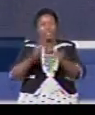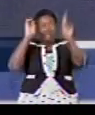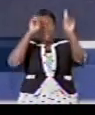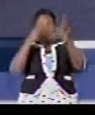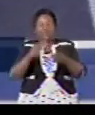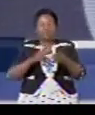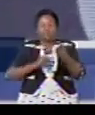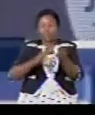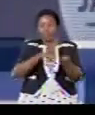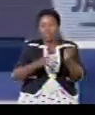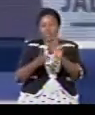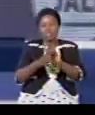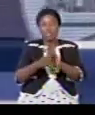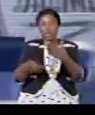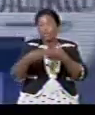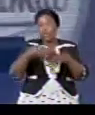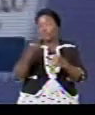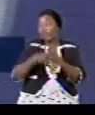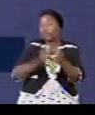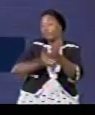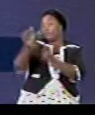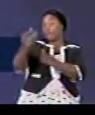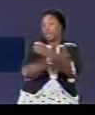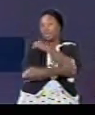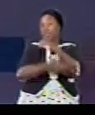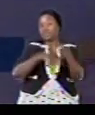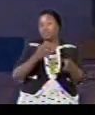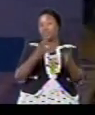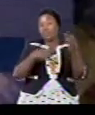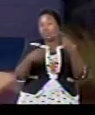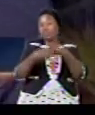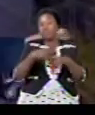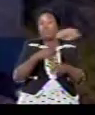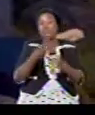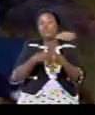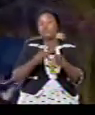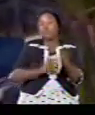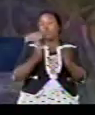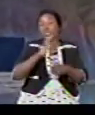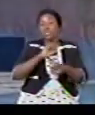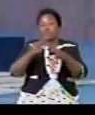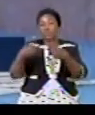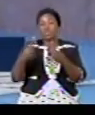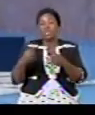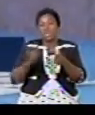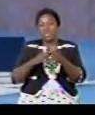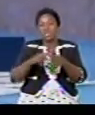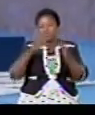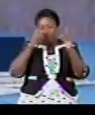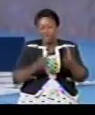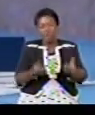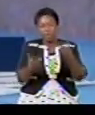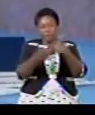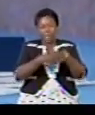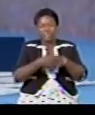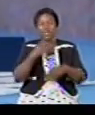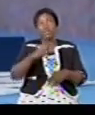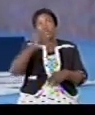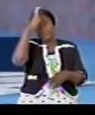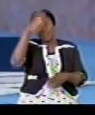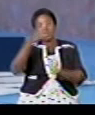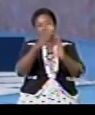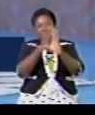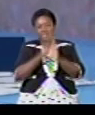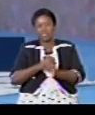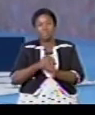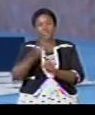country. It was returning from where he had gone. And immediately he came back, the Father received